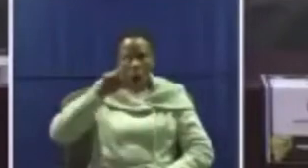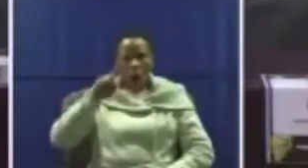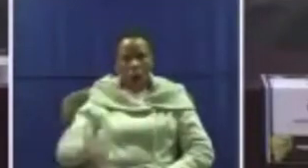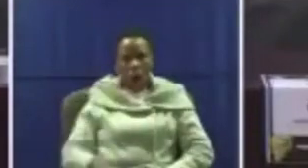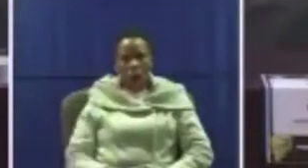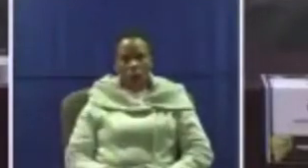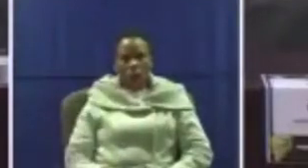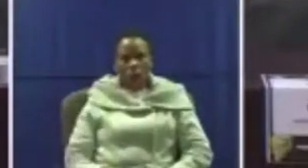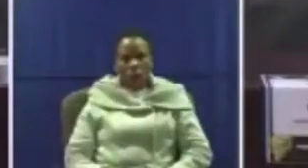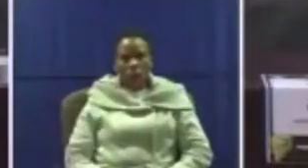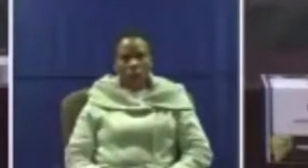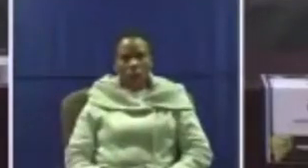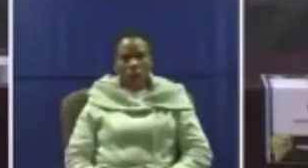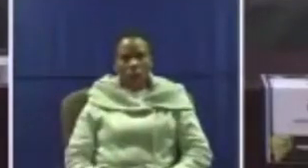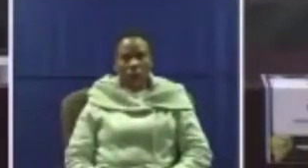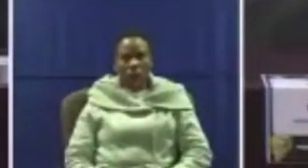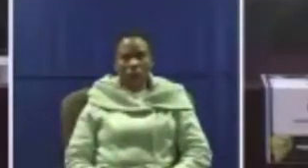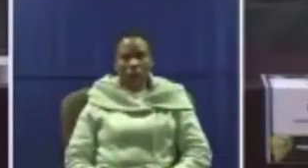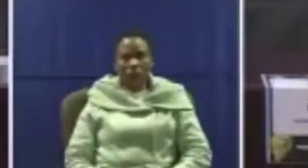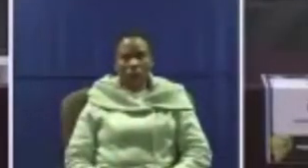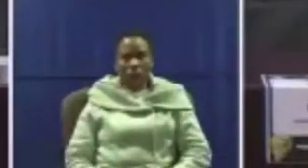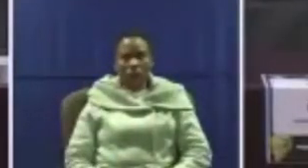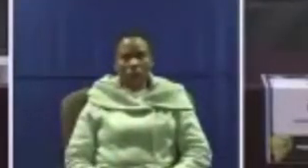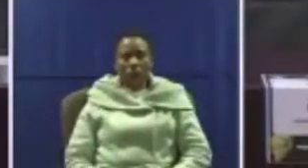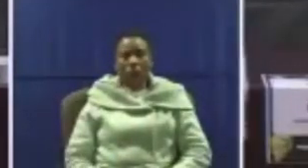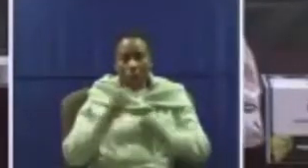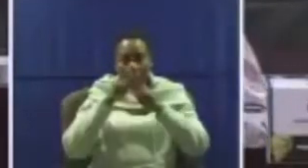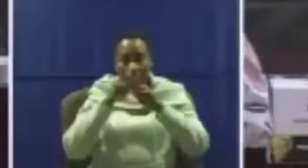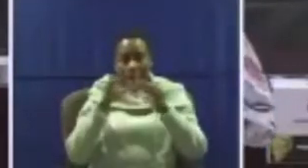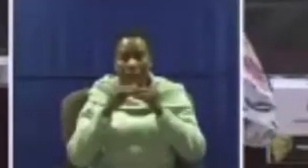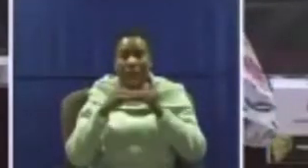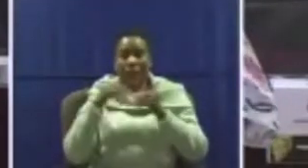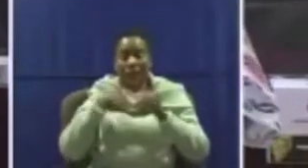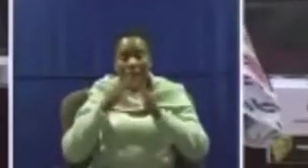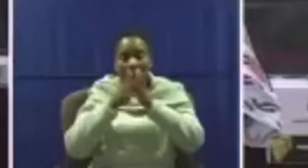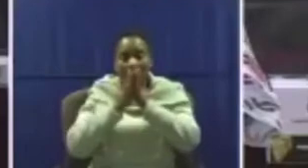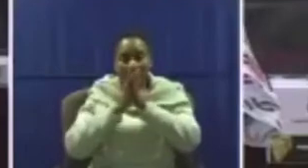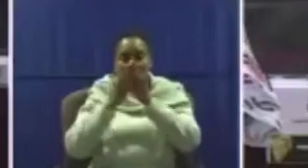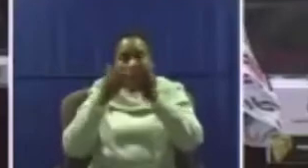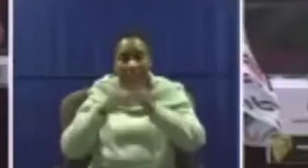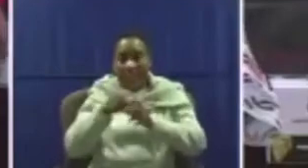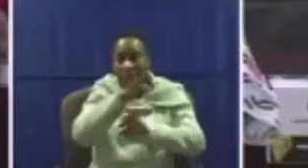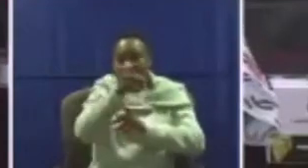Honorable members, I have requested you,